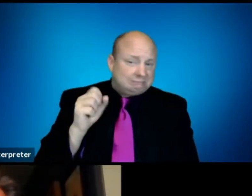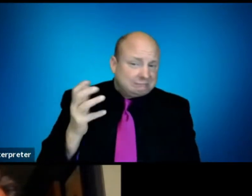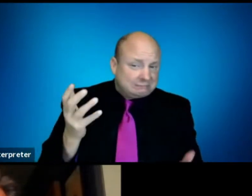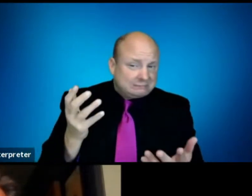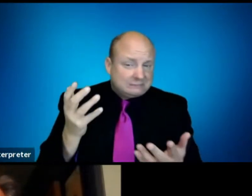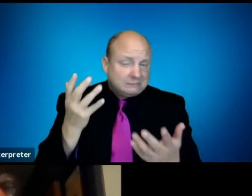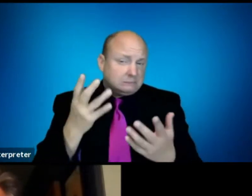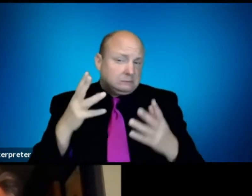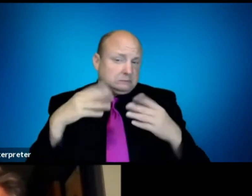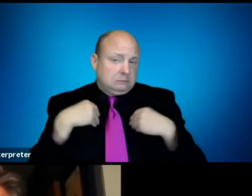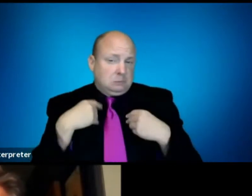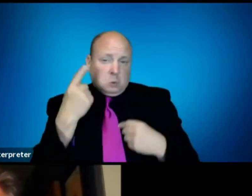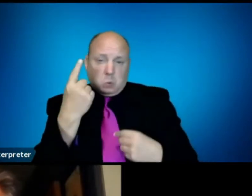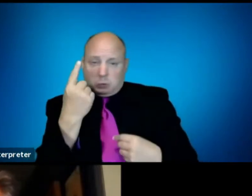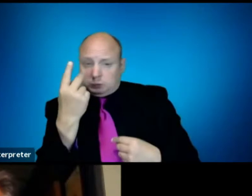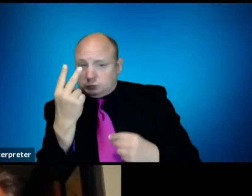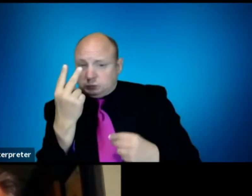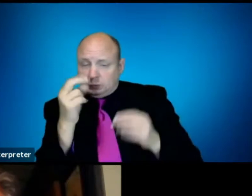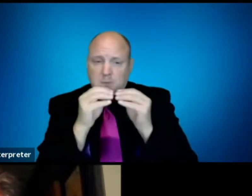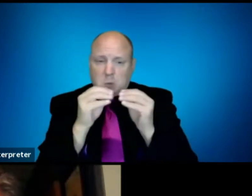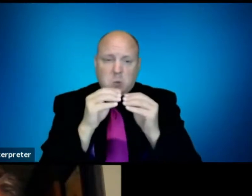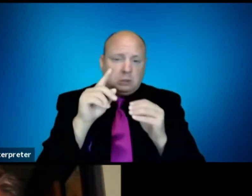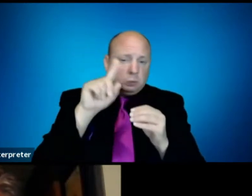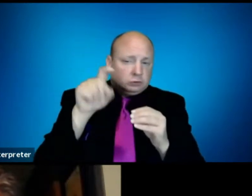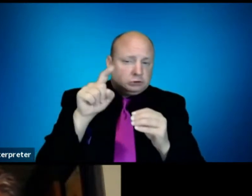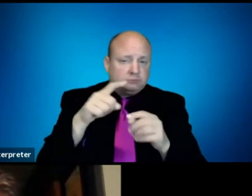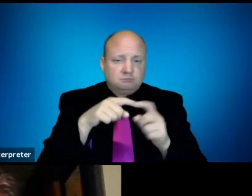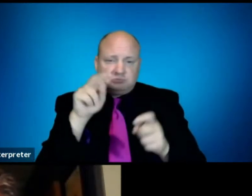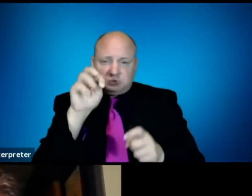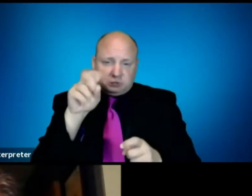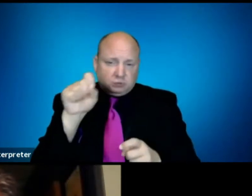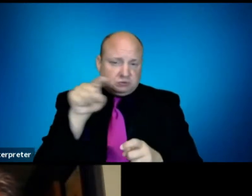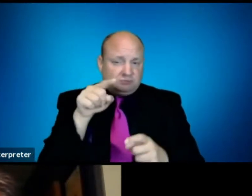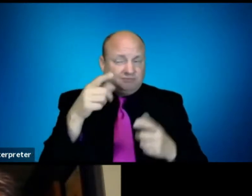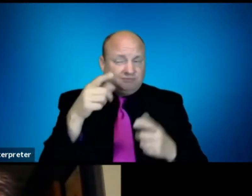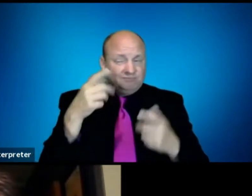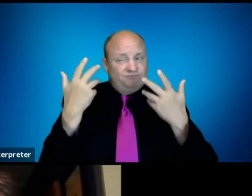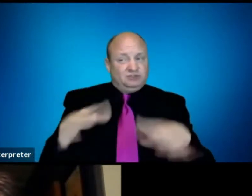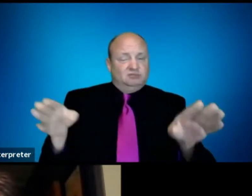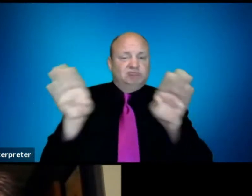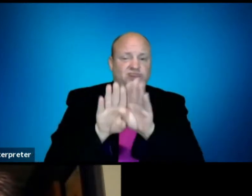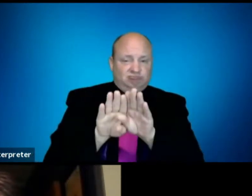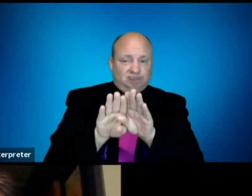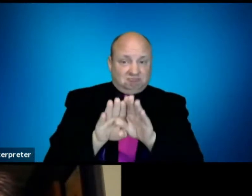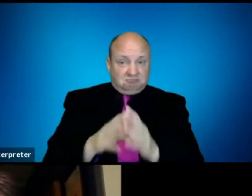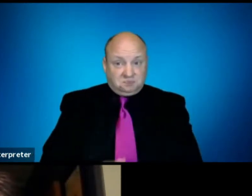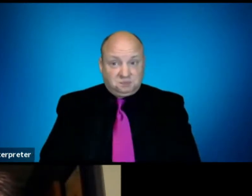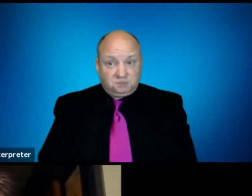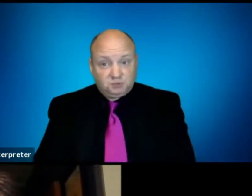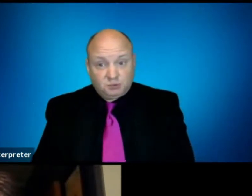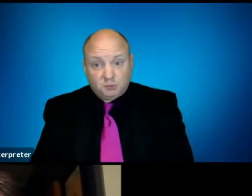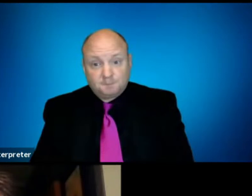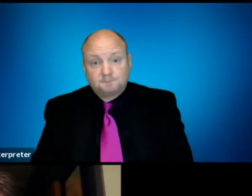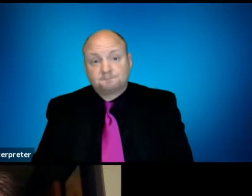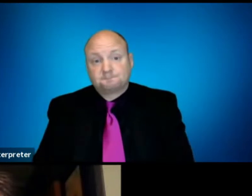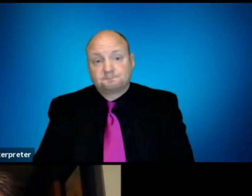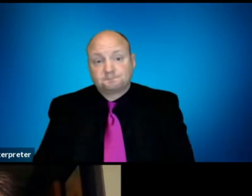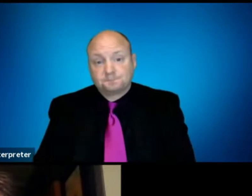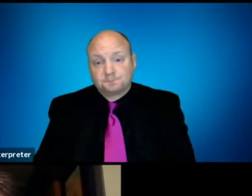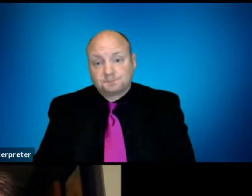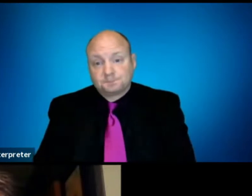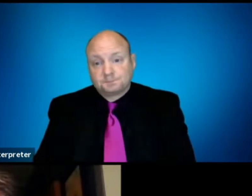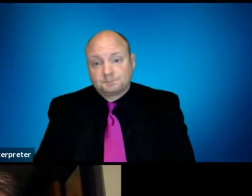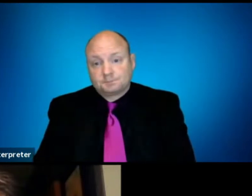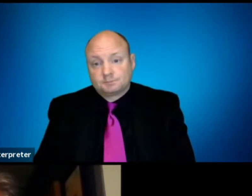before we end today's session. And so next with a question